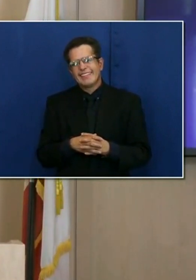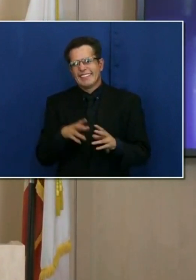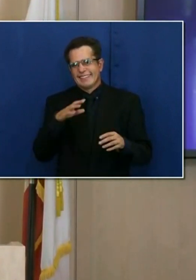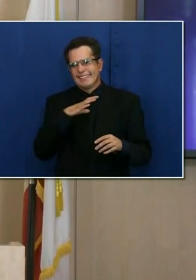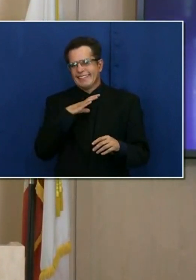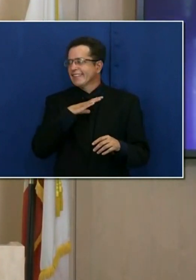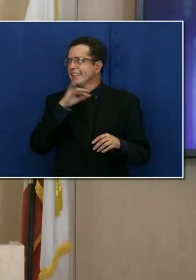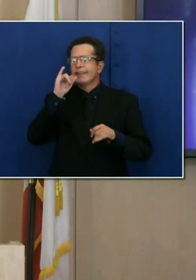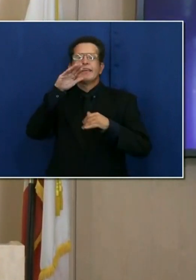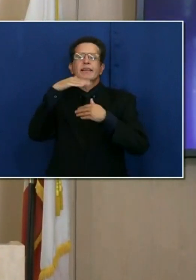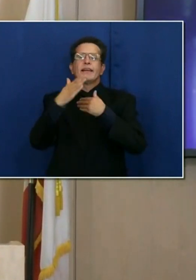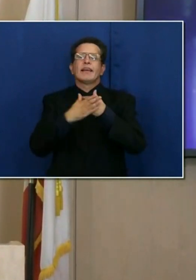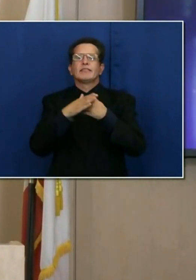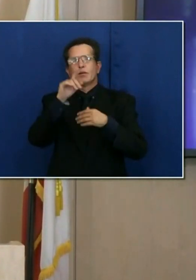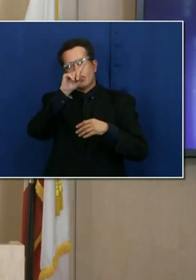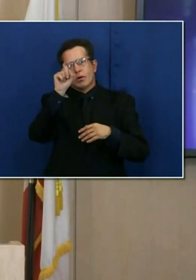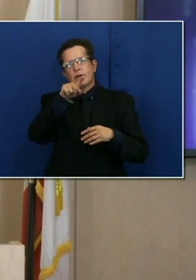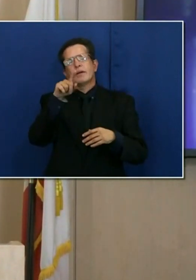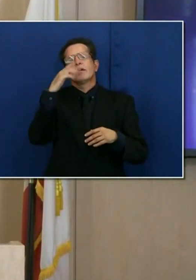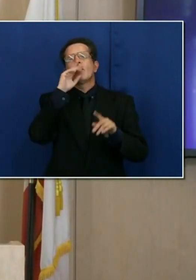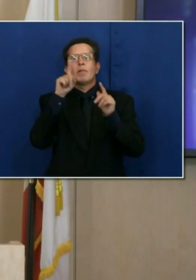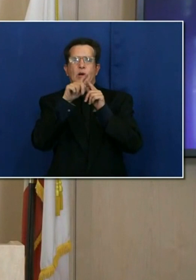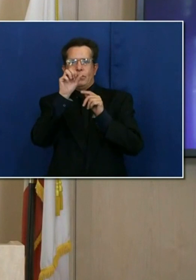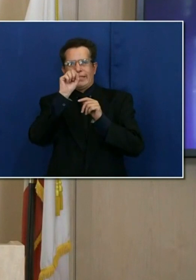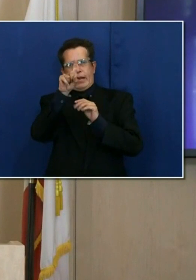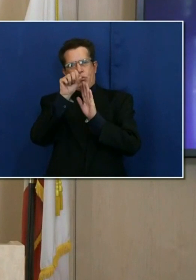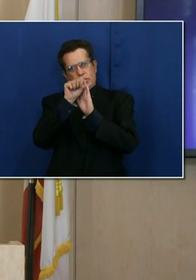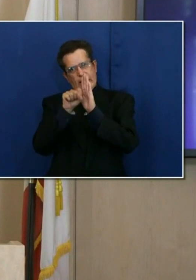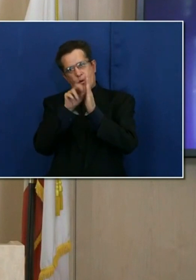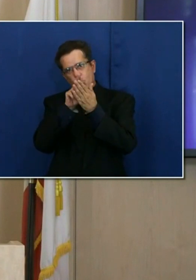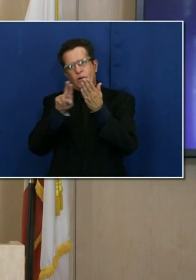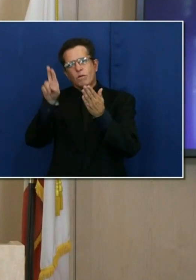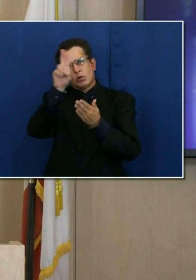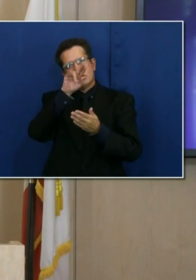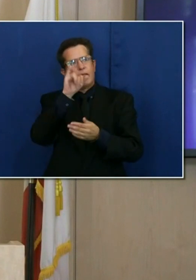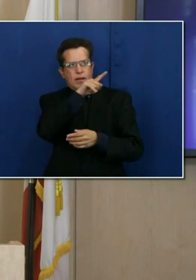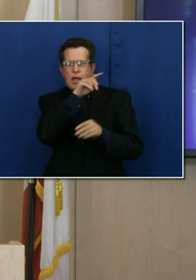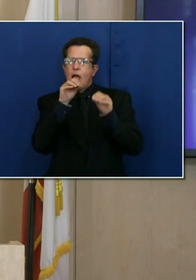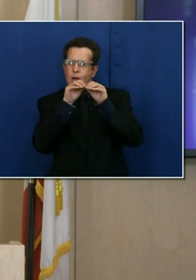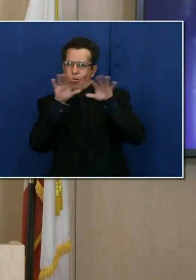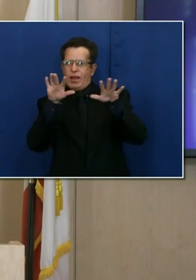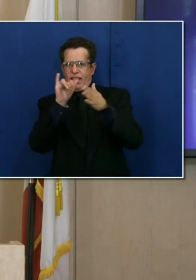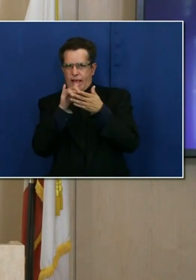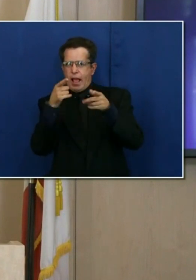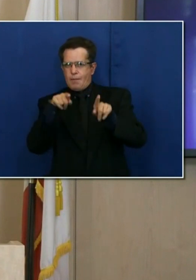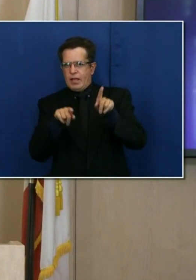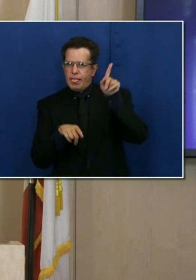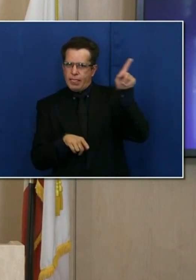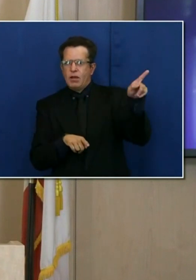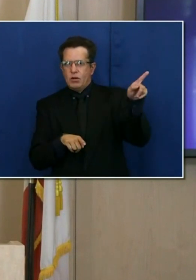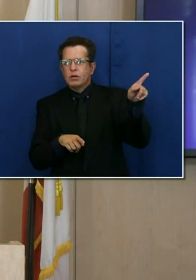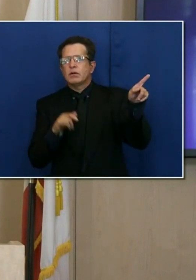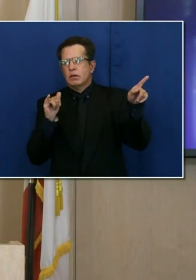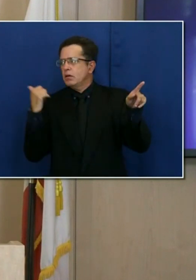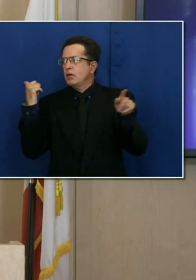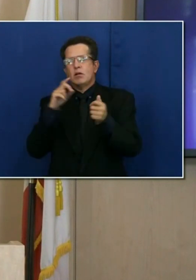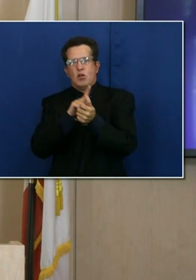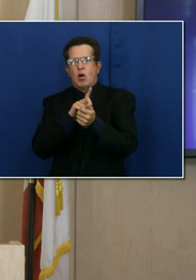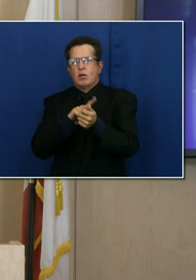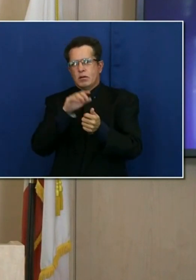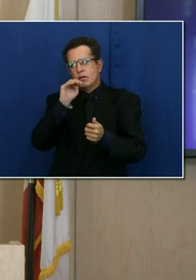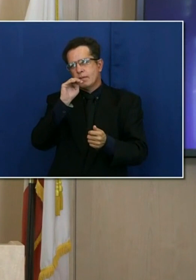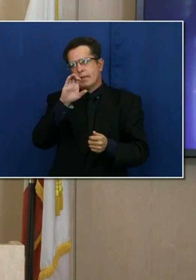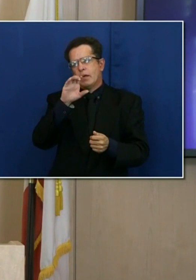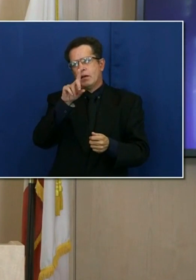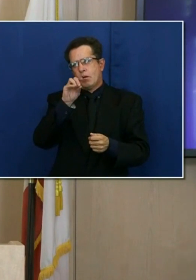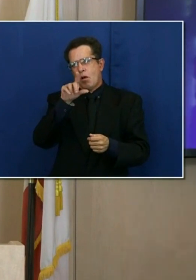This next question deals with San Diego State University and the outbreaks that we've had there, and Dr. McDonald is going to respond to that